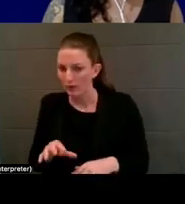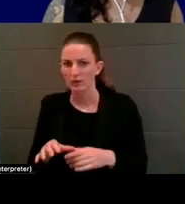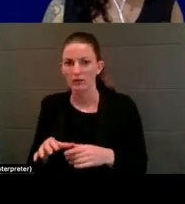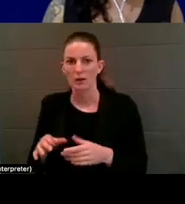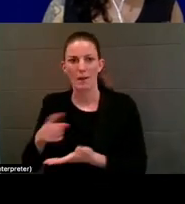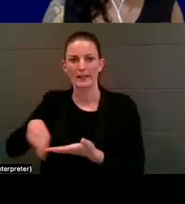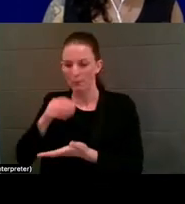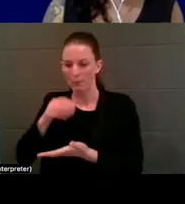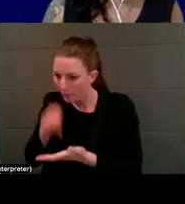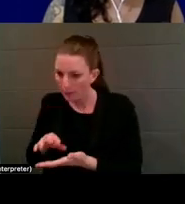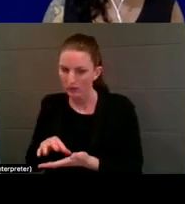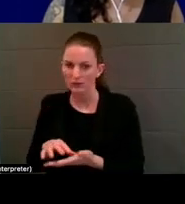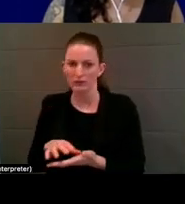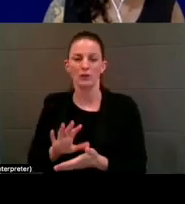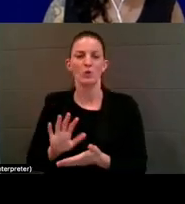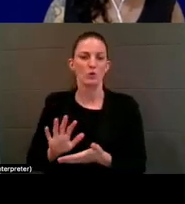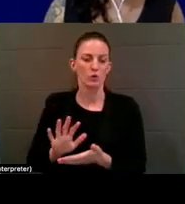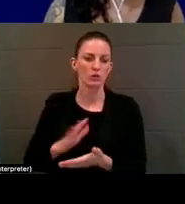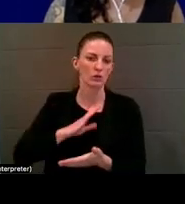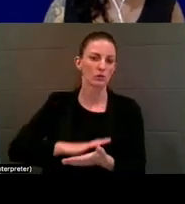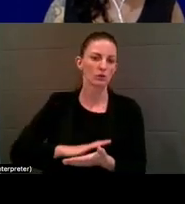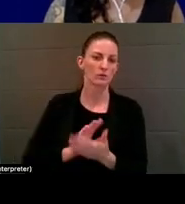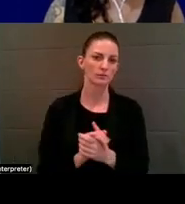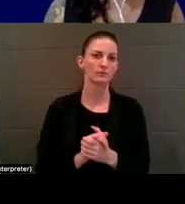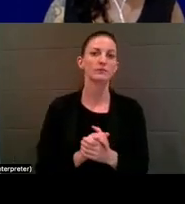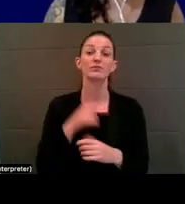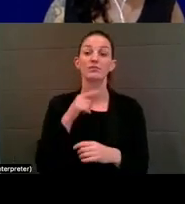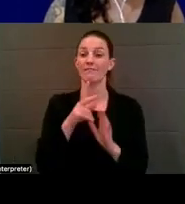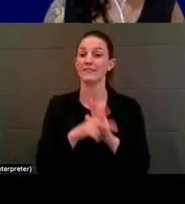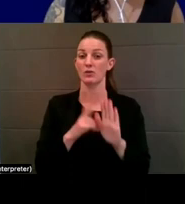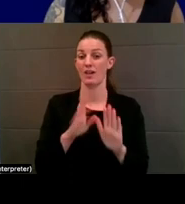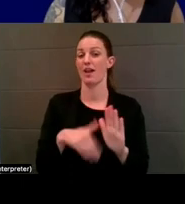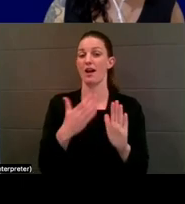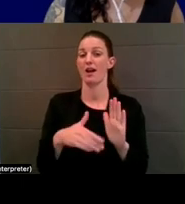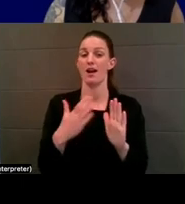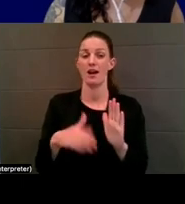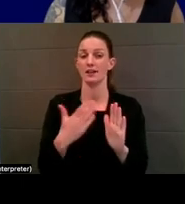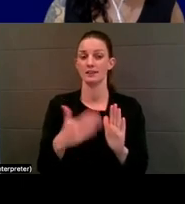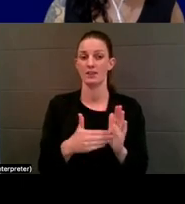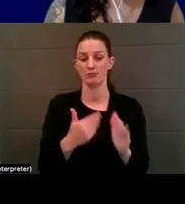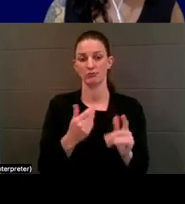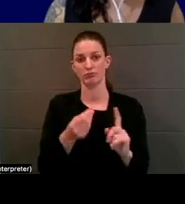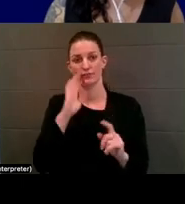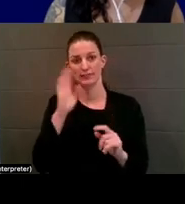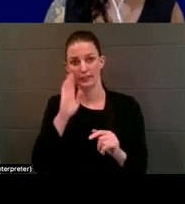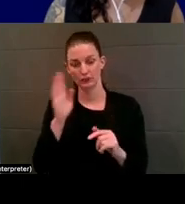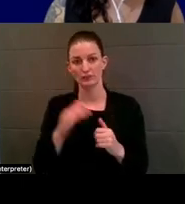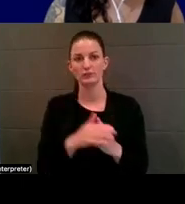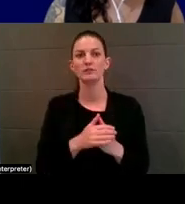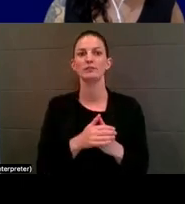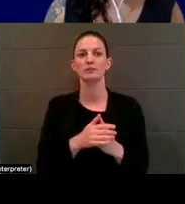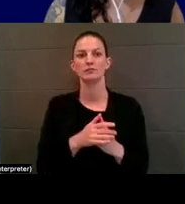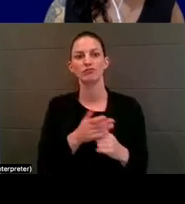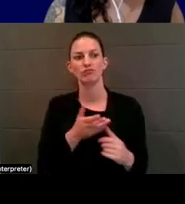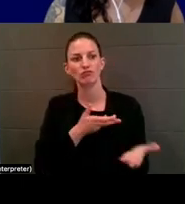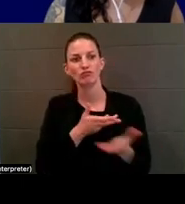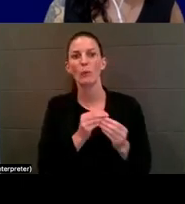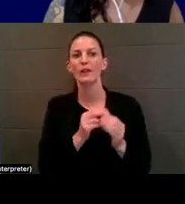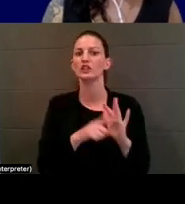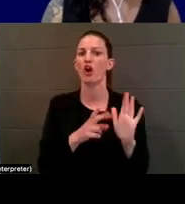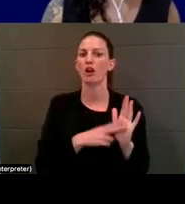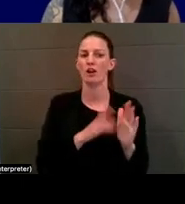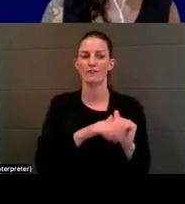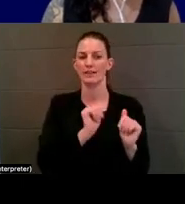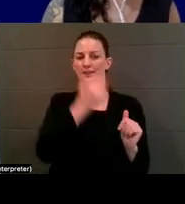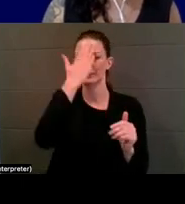This is going to be the last part of this presentation, and it's a video of John and I talking about what it's like for John's experience.